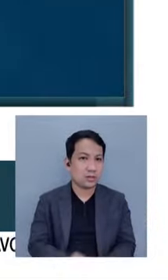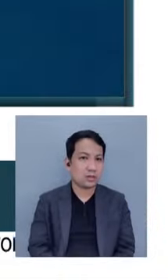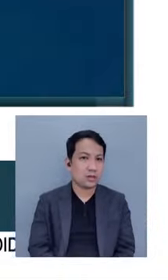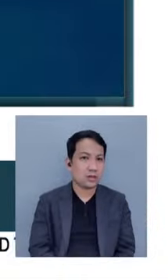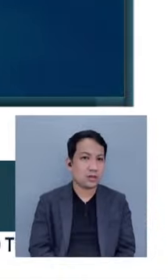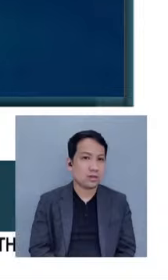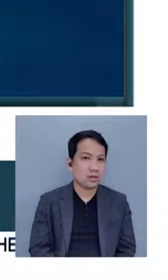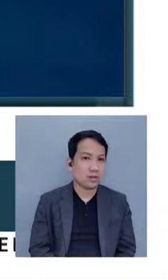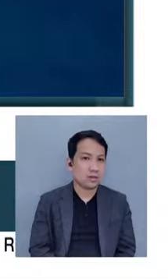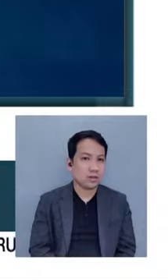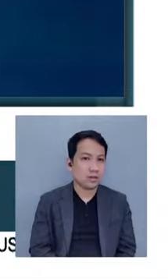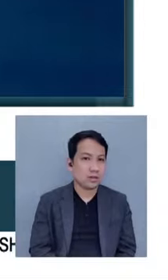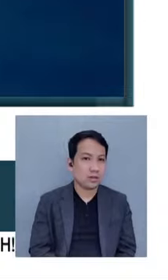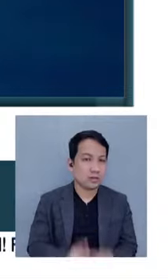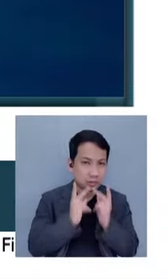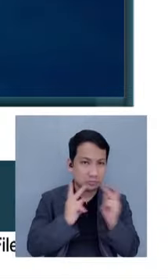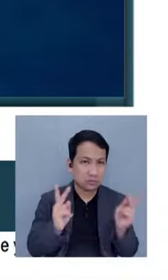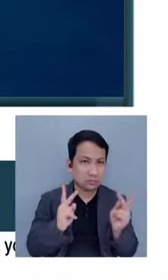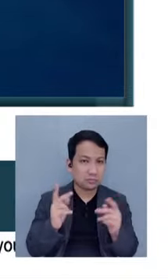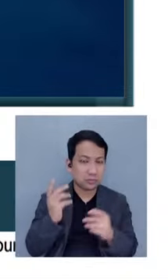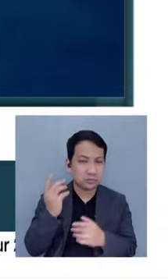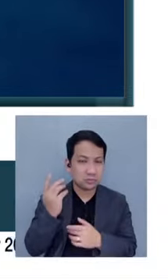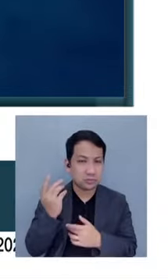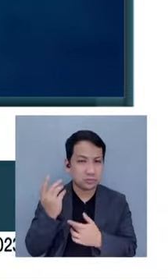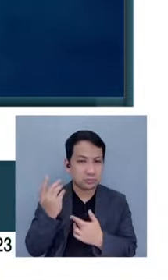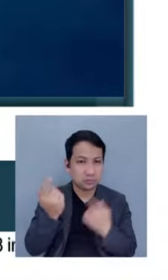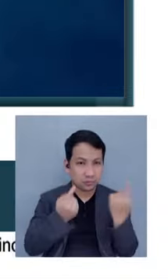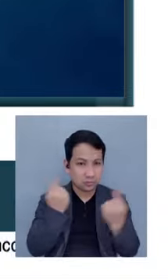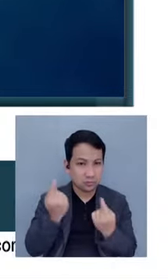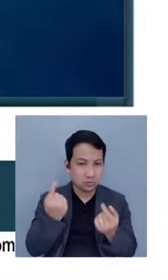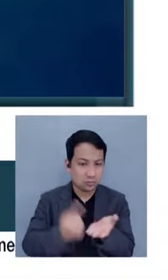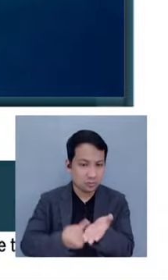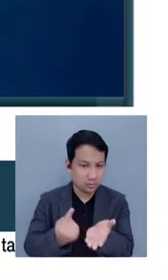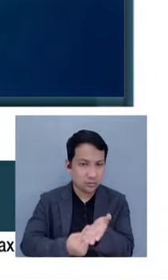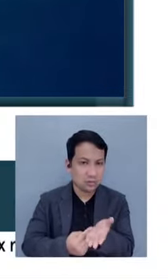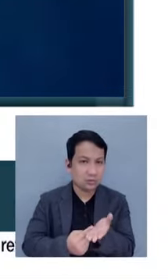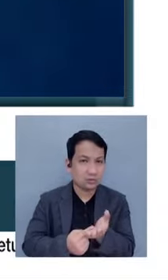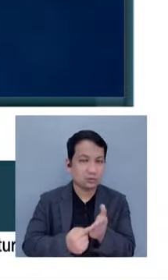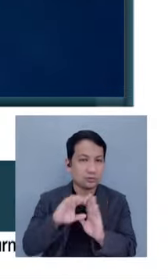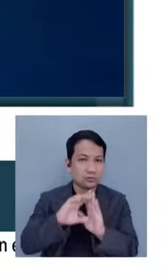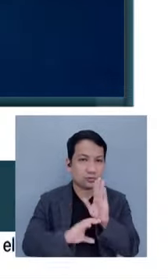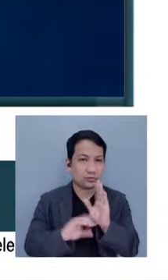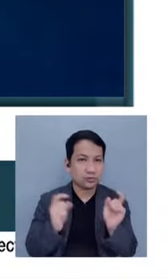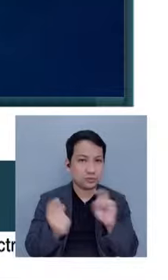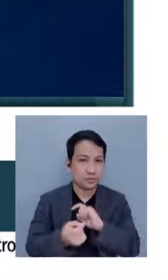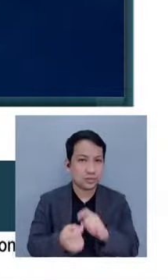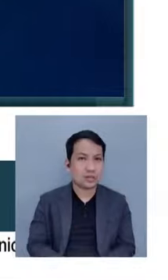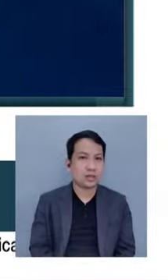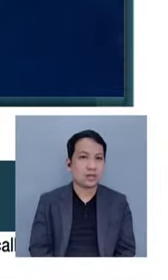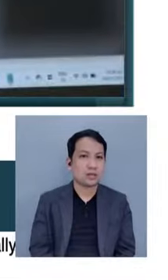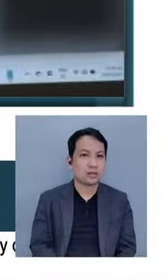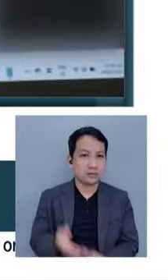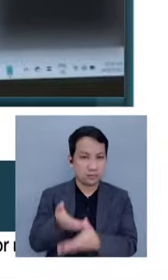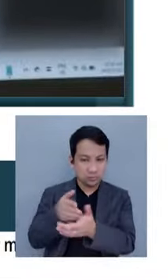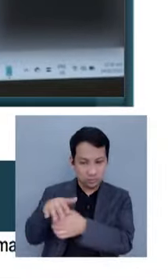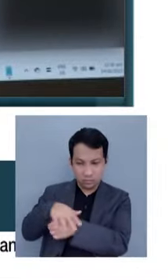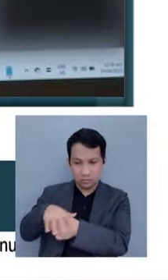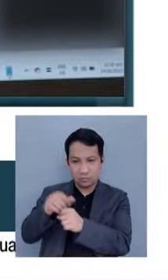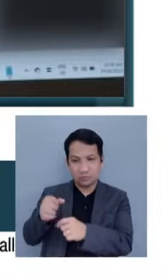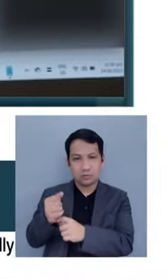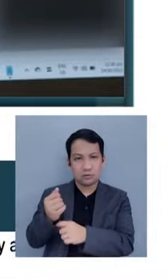when there is a public sentiment on, you know, when there is a debate about CHACHA or charter change. So some local activists are also feeling